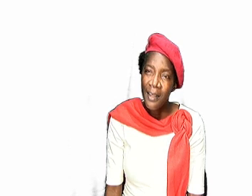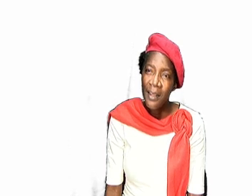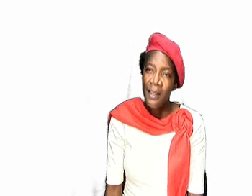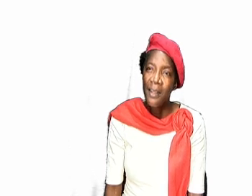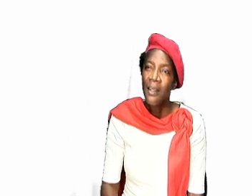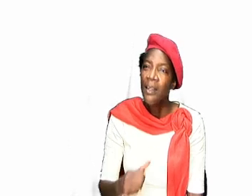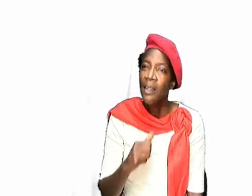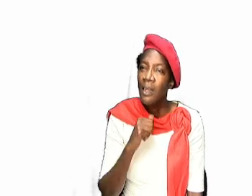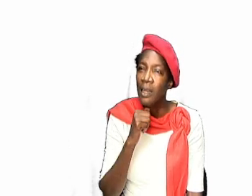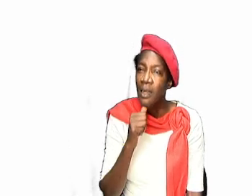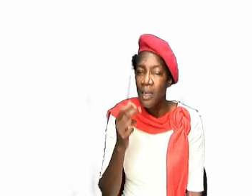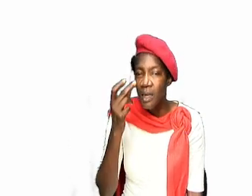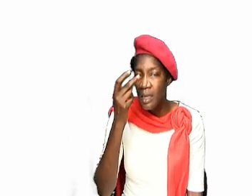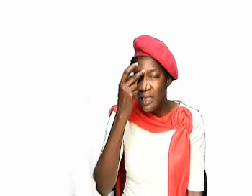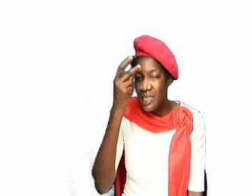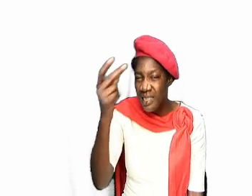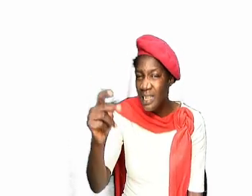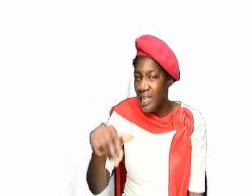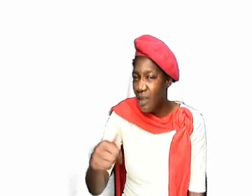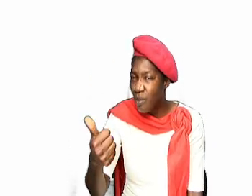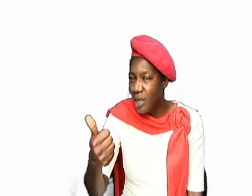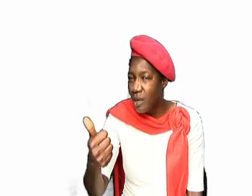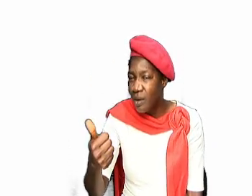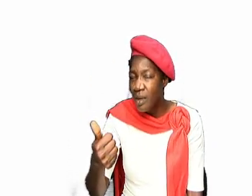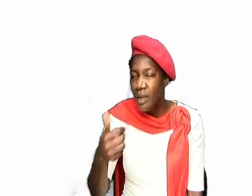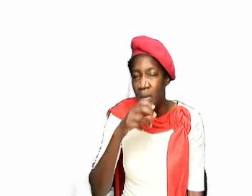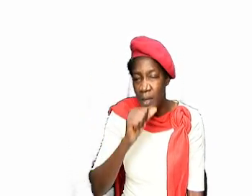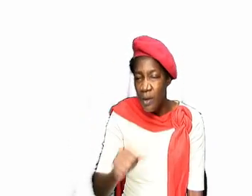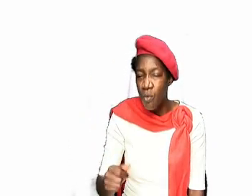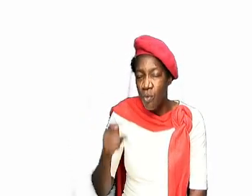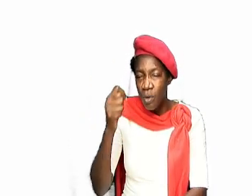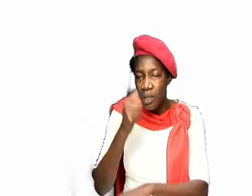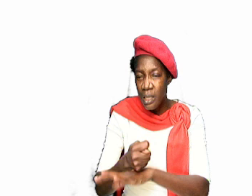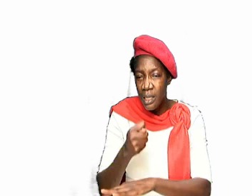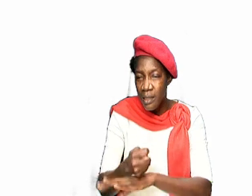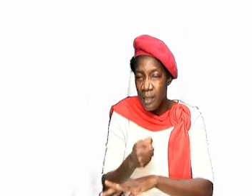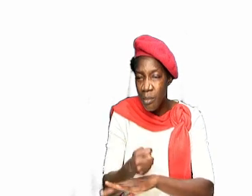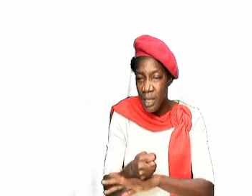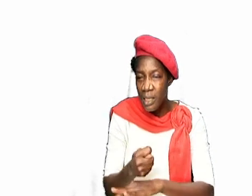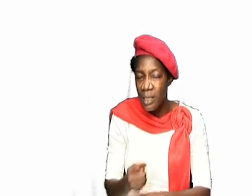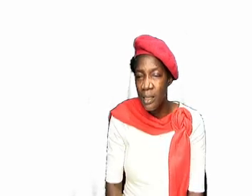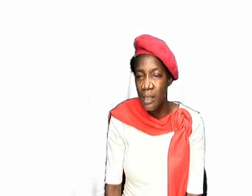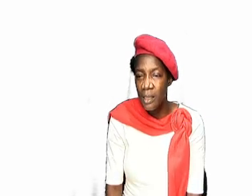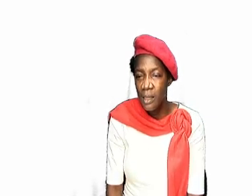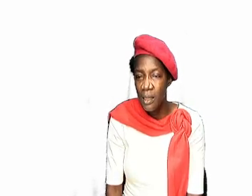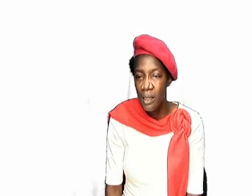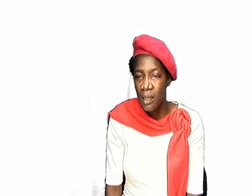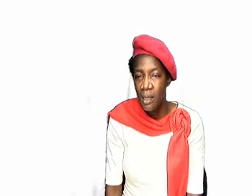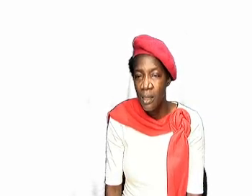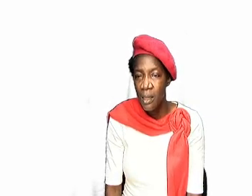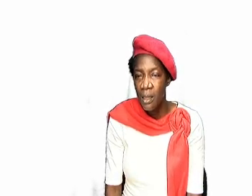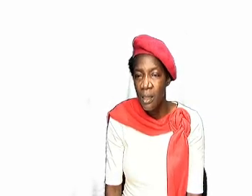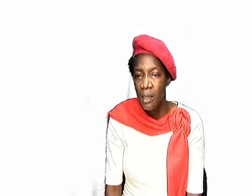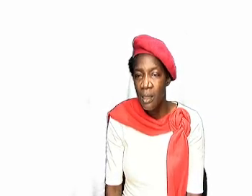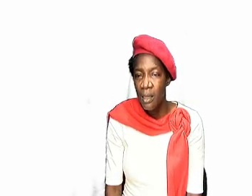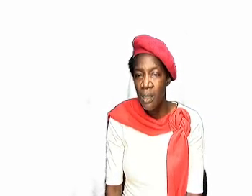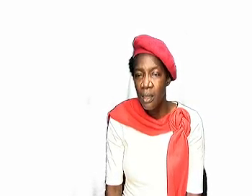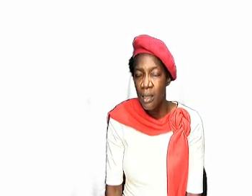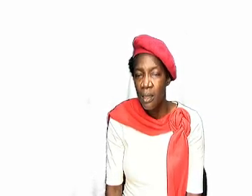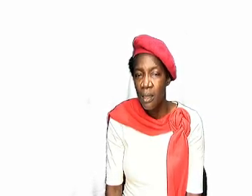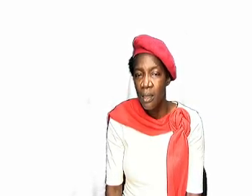other person in the Old Testament. Whenever David faced trial, especially with his enemies, he